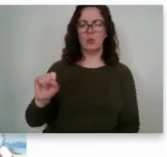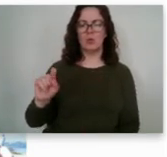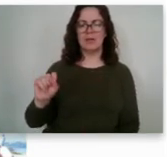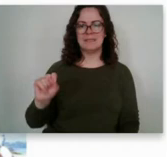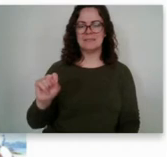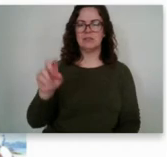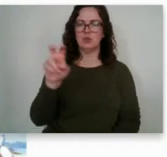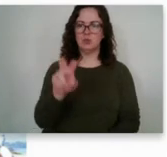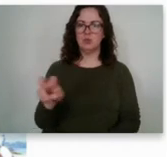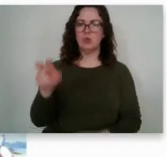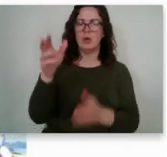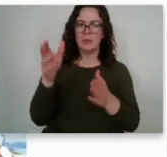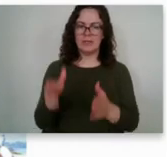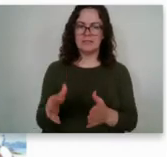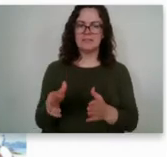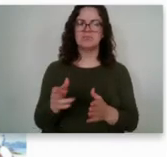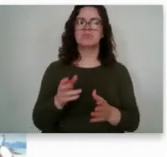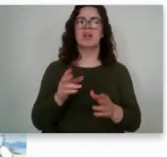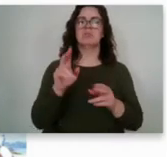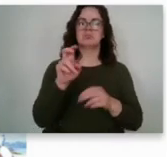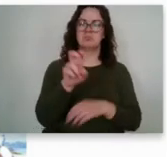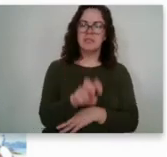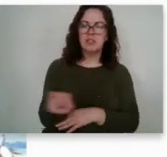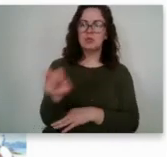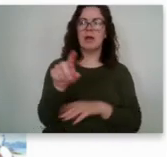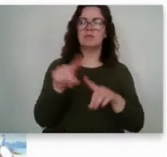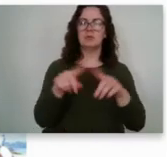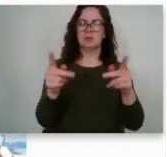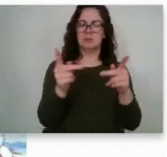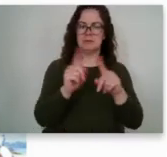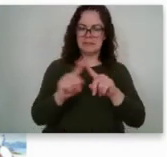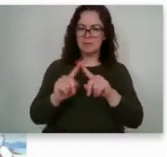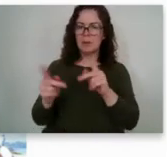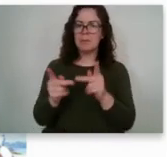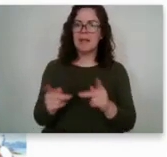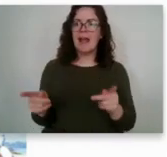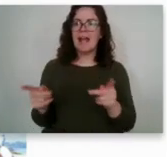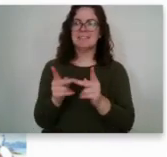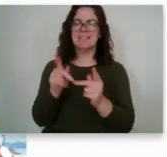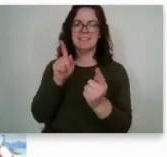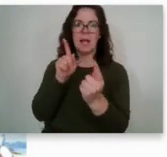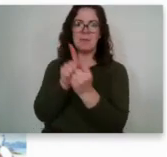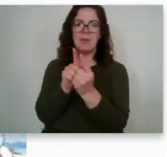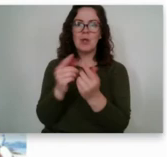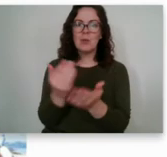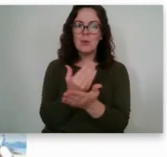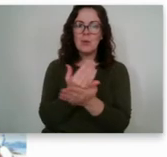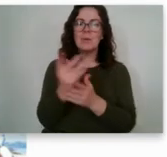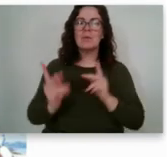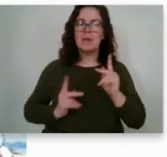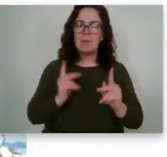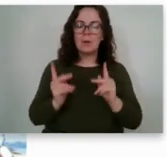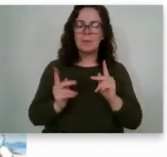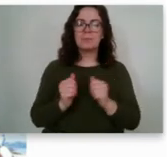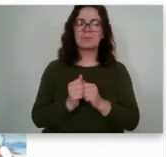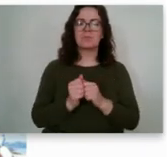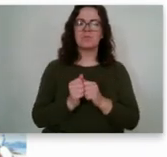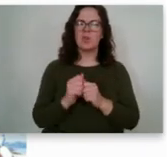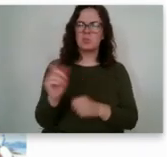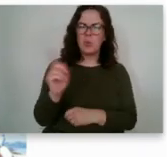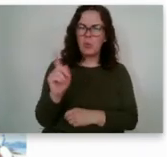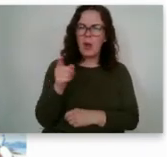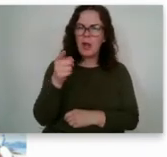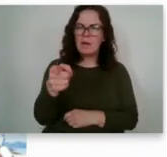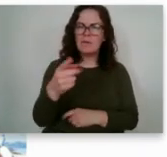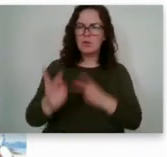Which communities in our country have you visited? Like I know there's Mount Rushmore, like